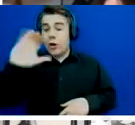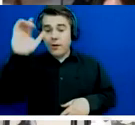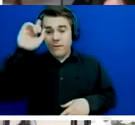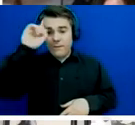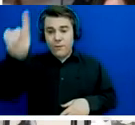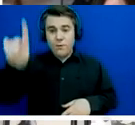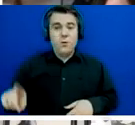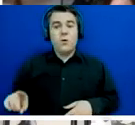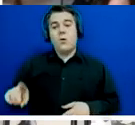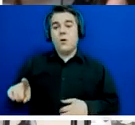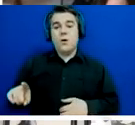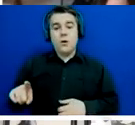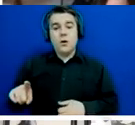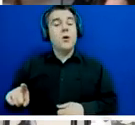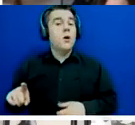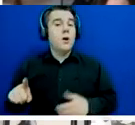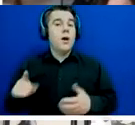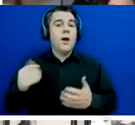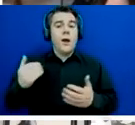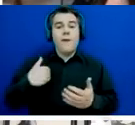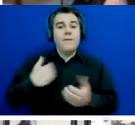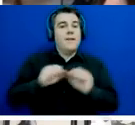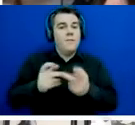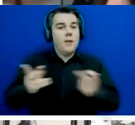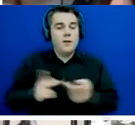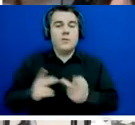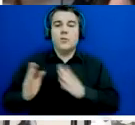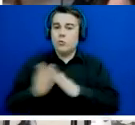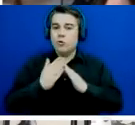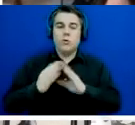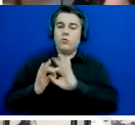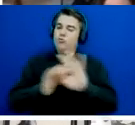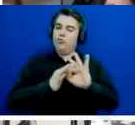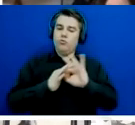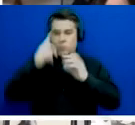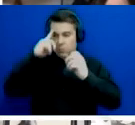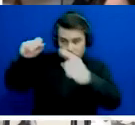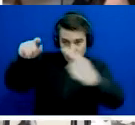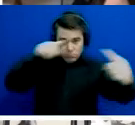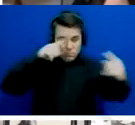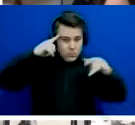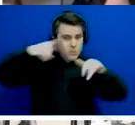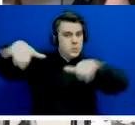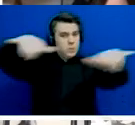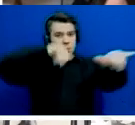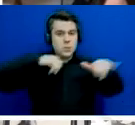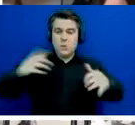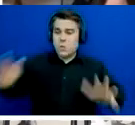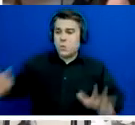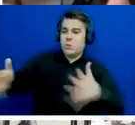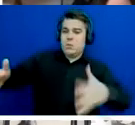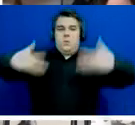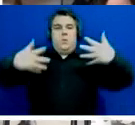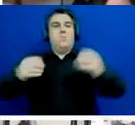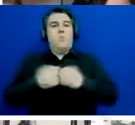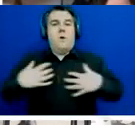a community, to have a safe place, to have like-minded people, to be able to lift each other up, to be able to be healthier.